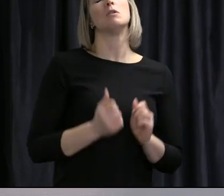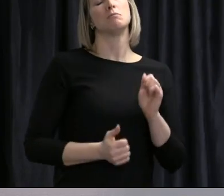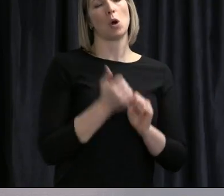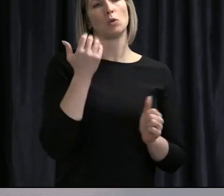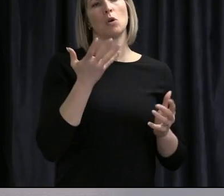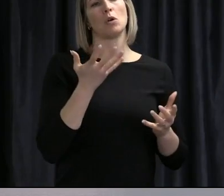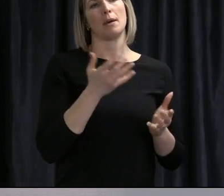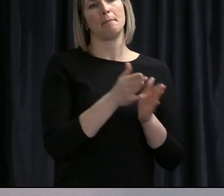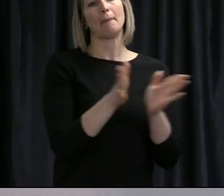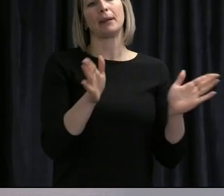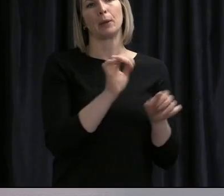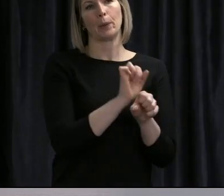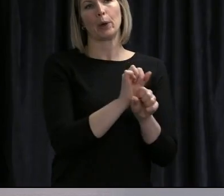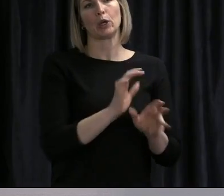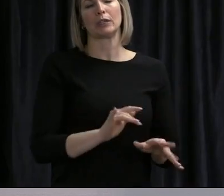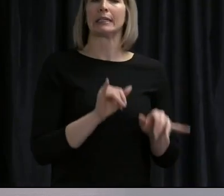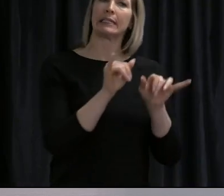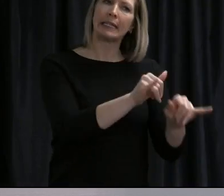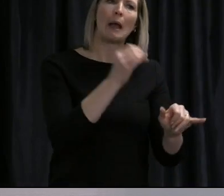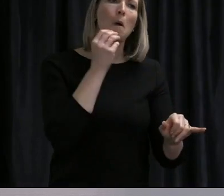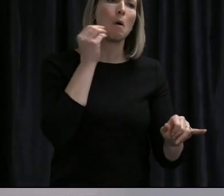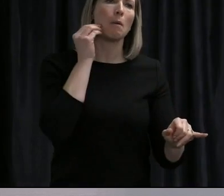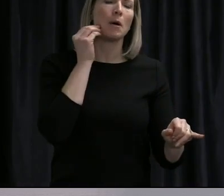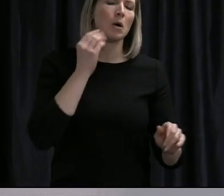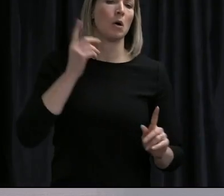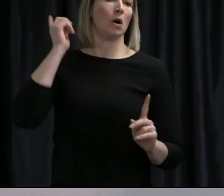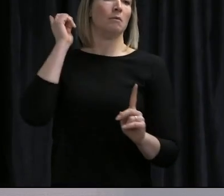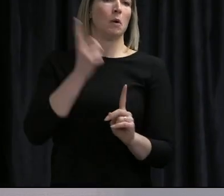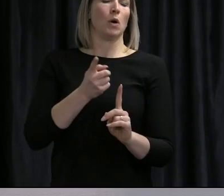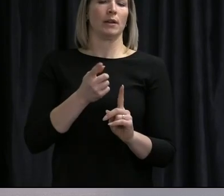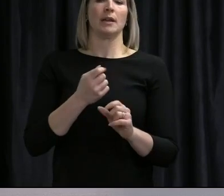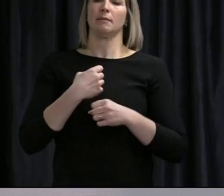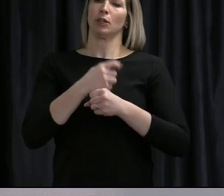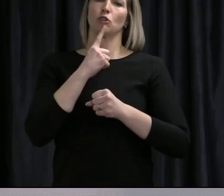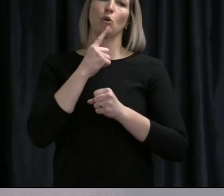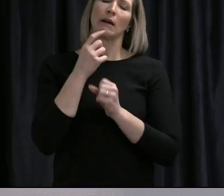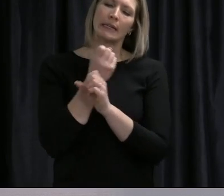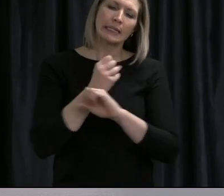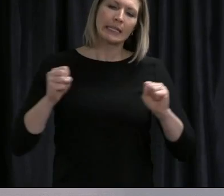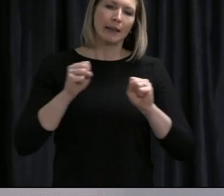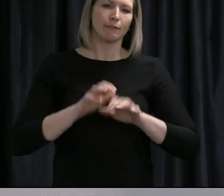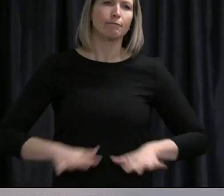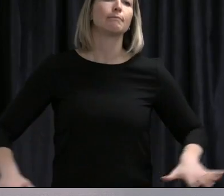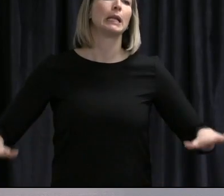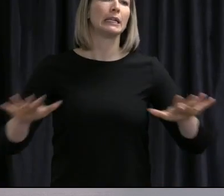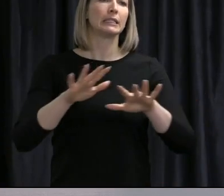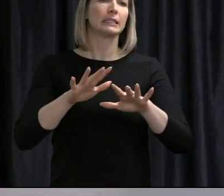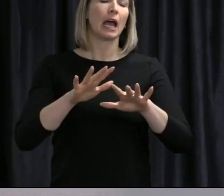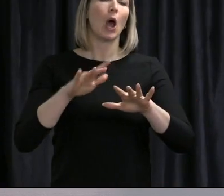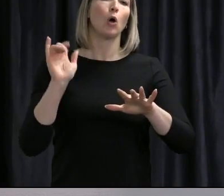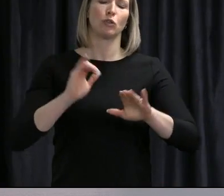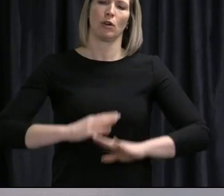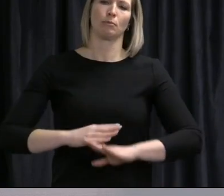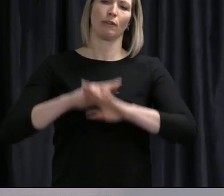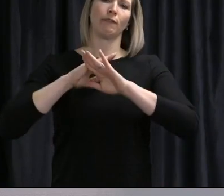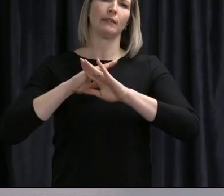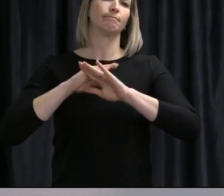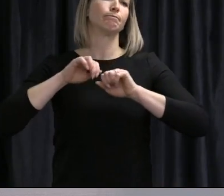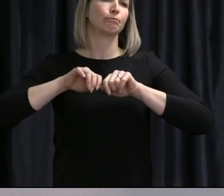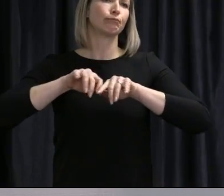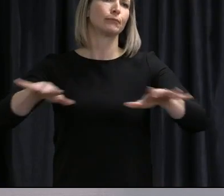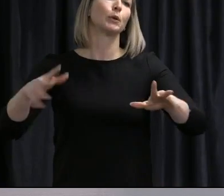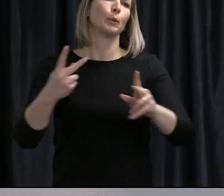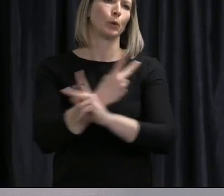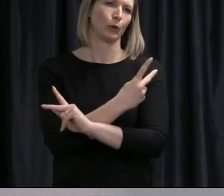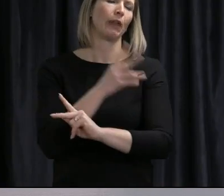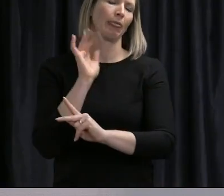it's, once again, it's about creating a safe space, for people and to help the spread of COVID-19 through our community, and we'll take whatever